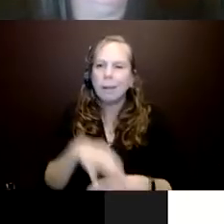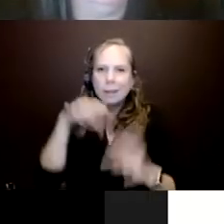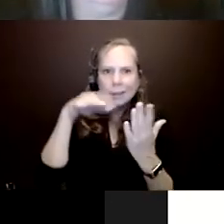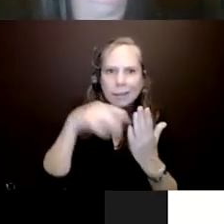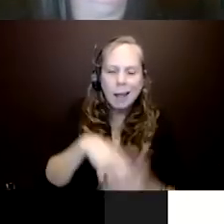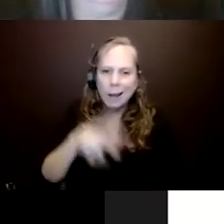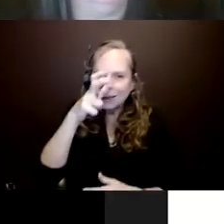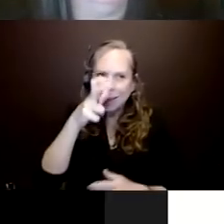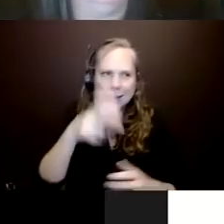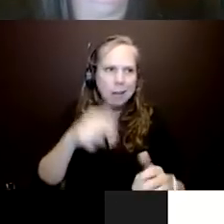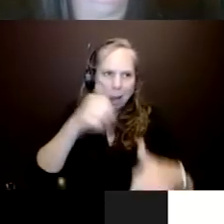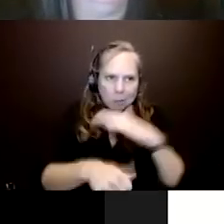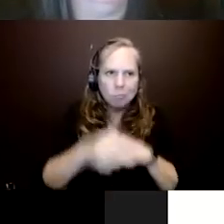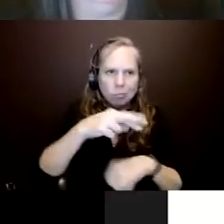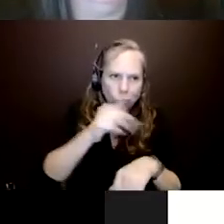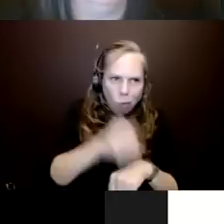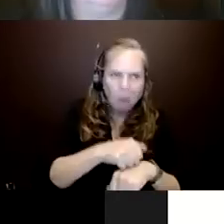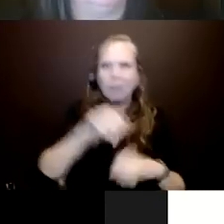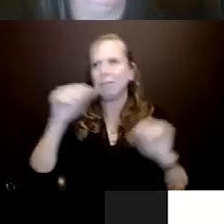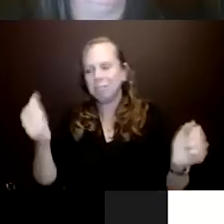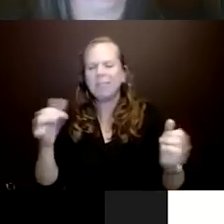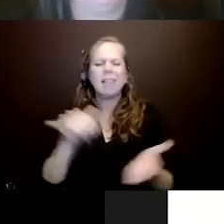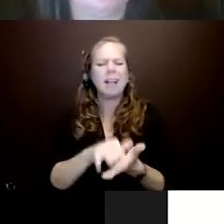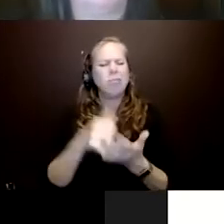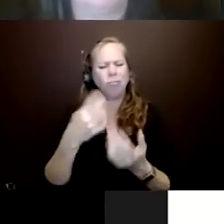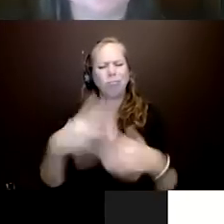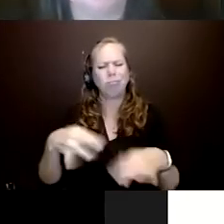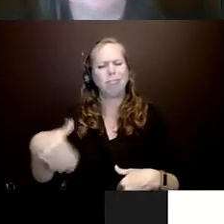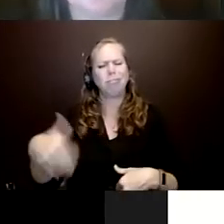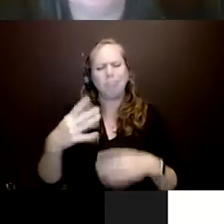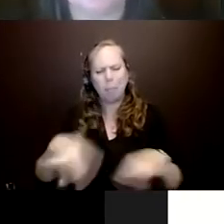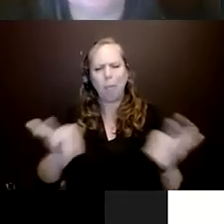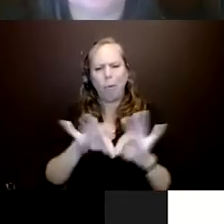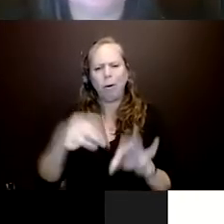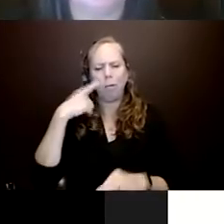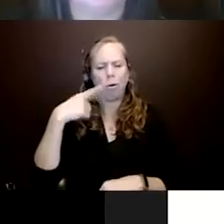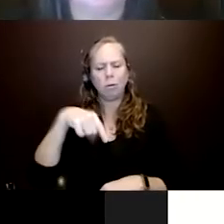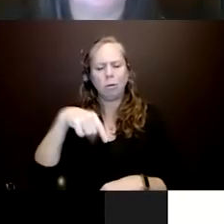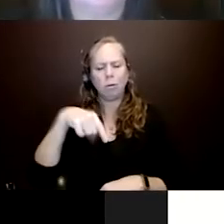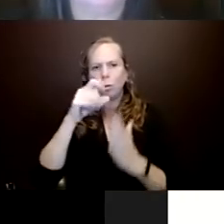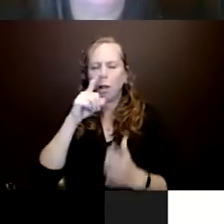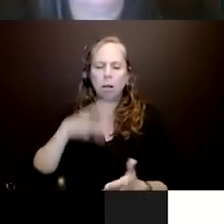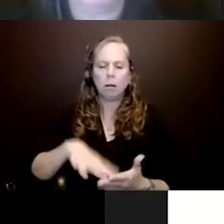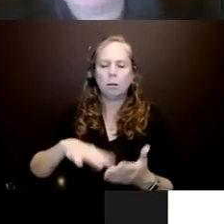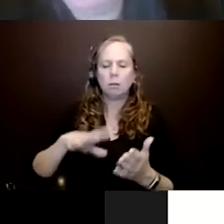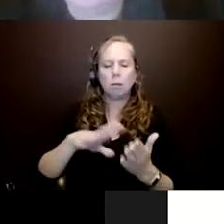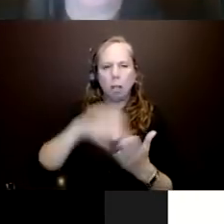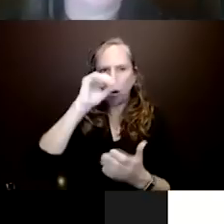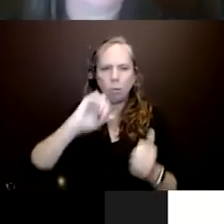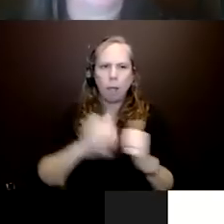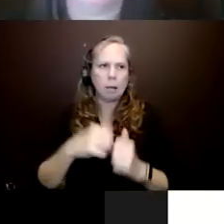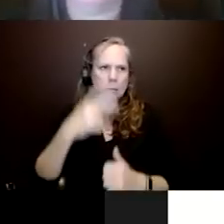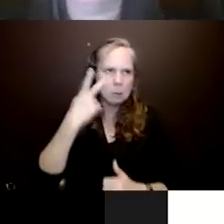be hugely important to students who best learn that way. I had a question